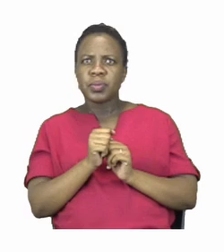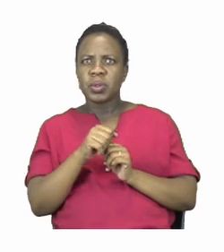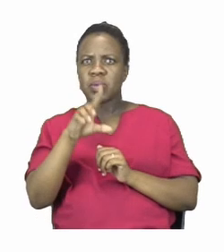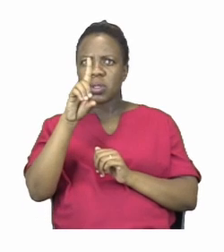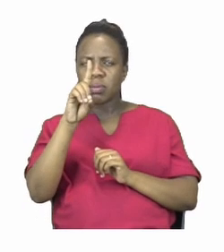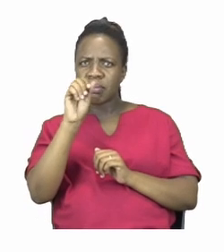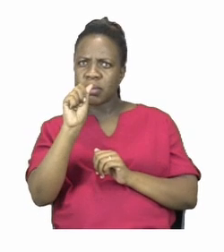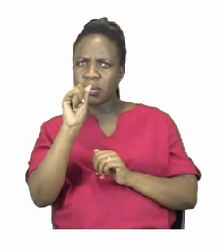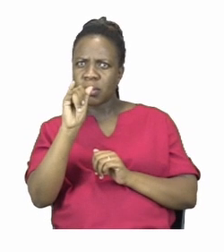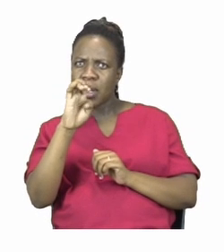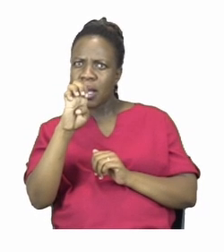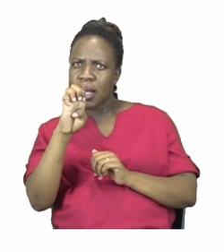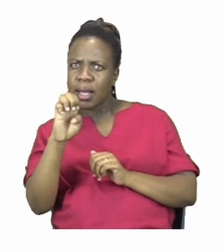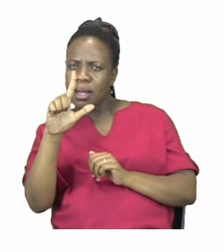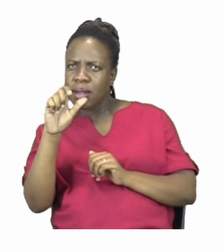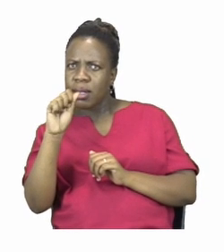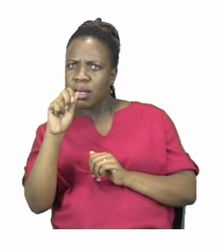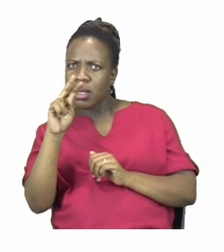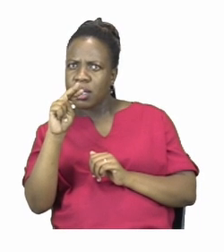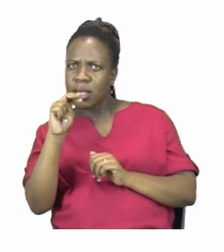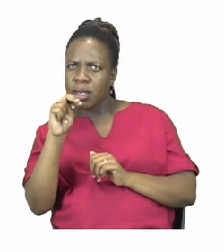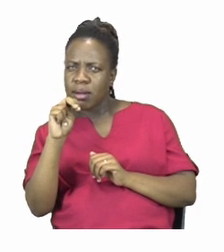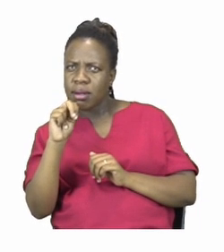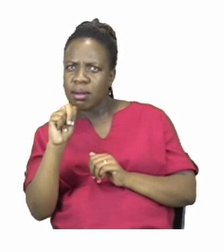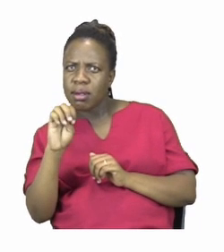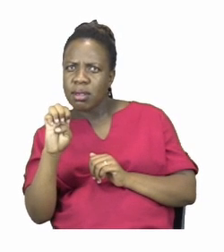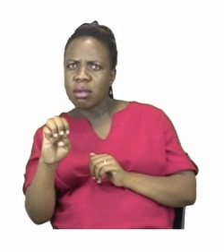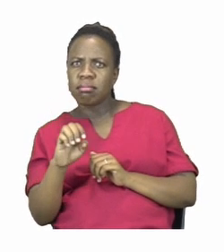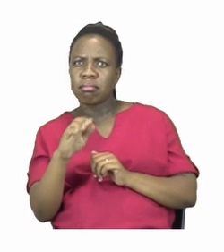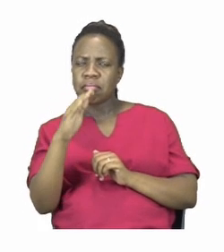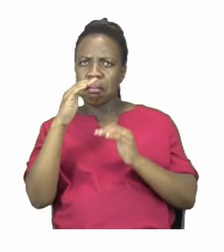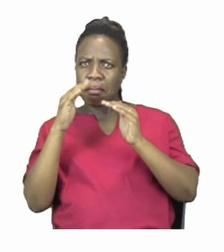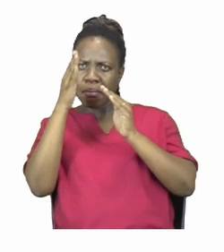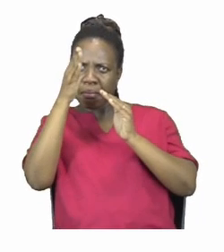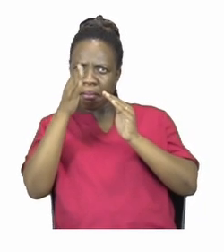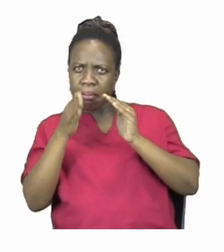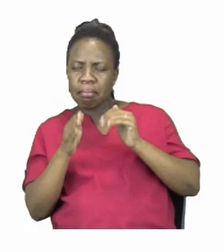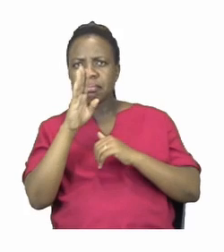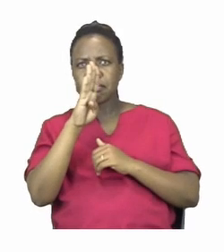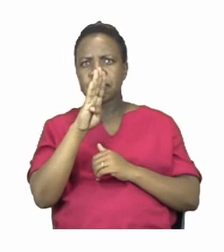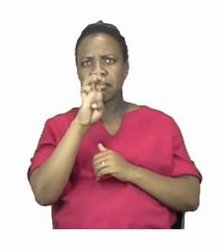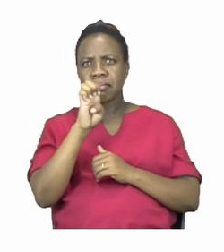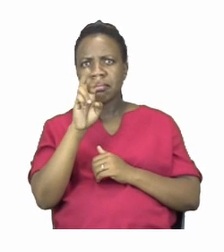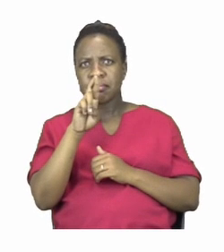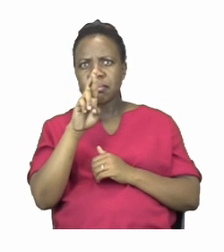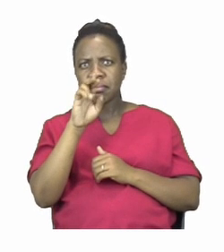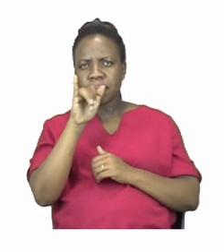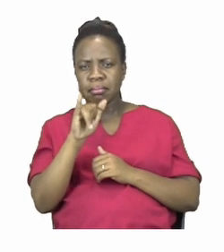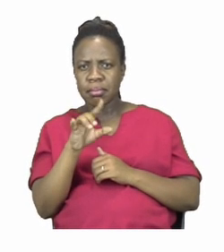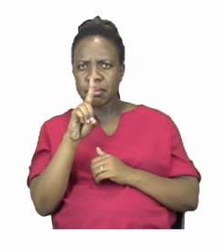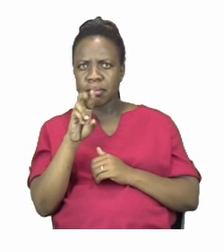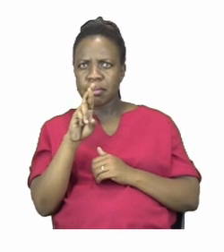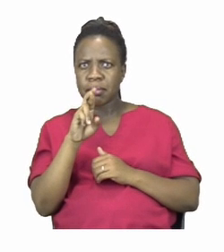Berry Drive. We have 5th Street. And then we have